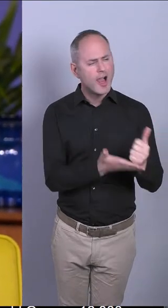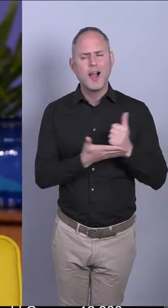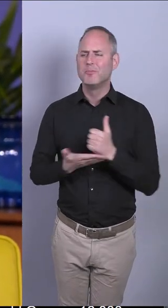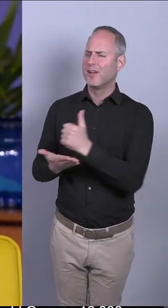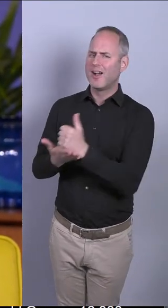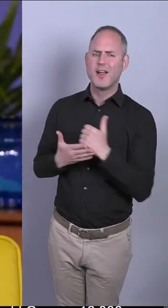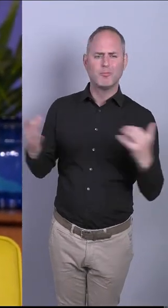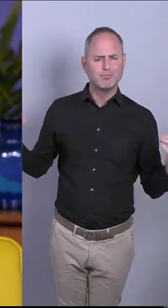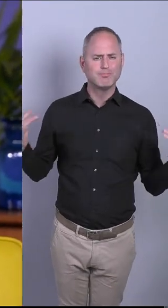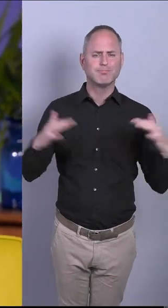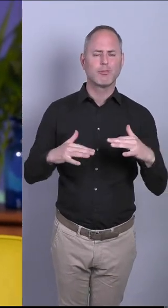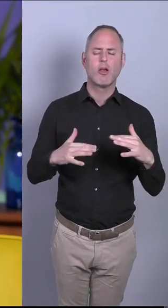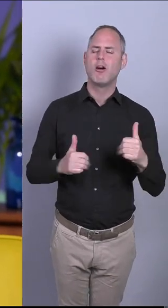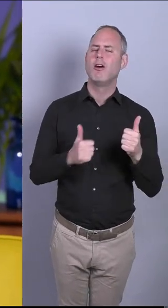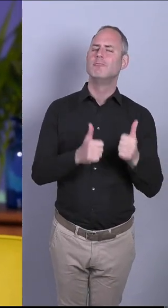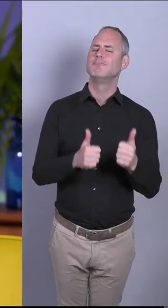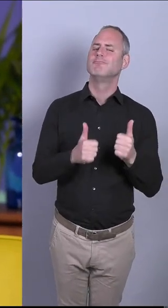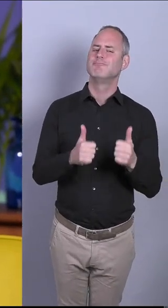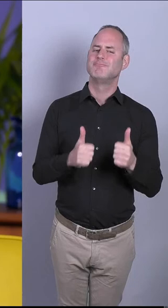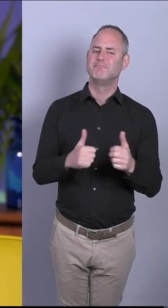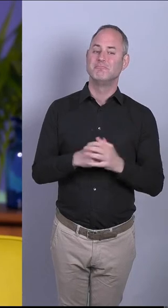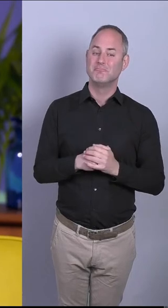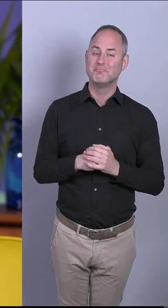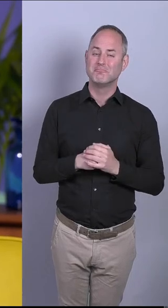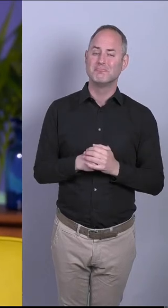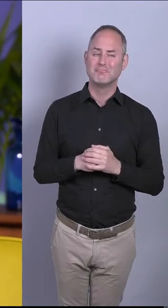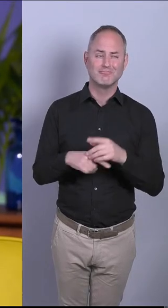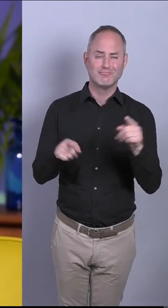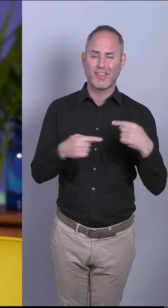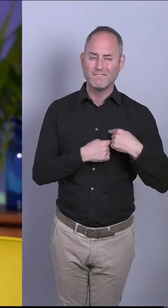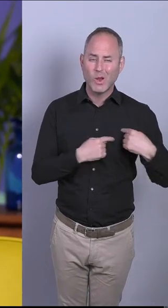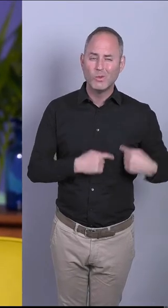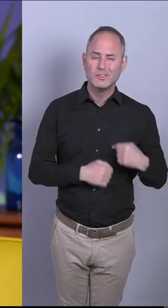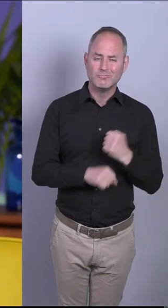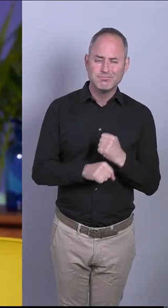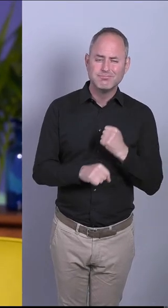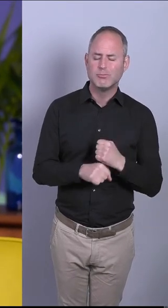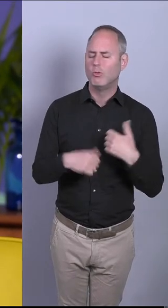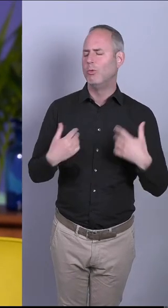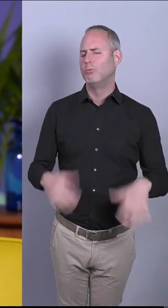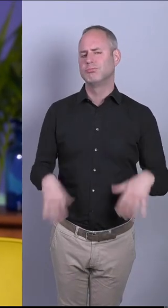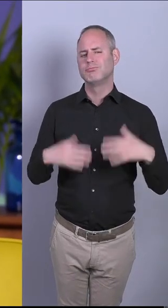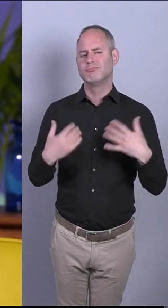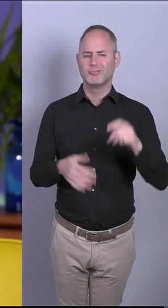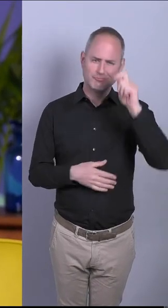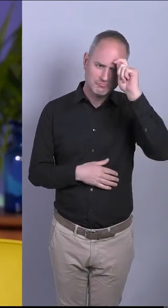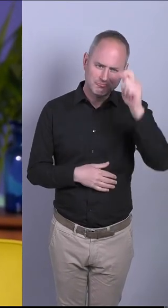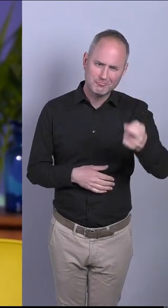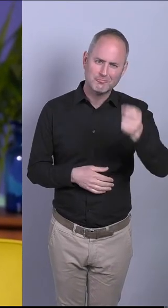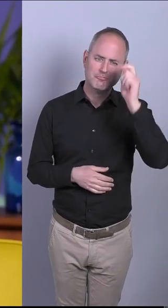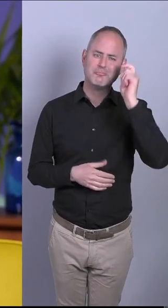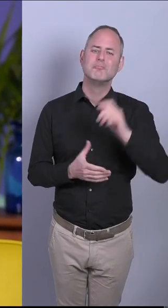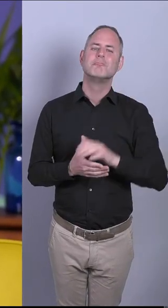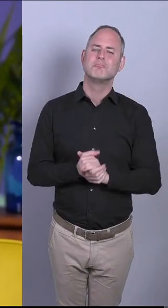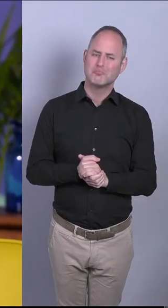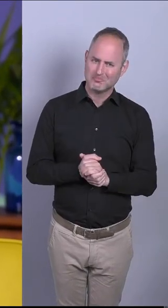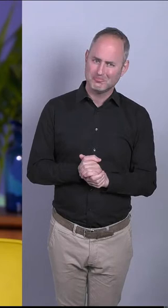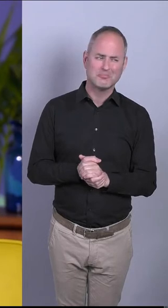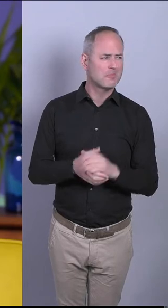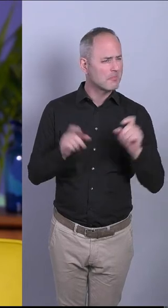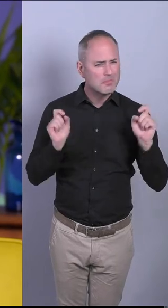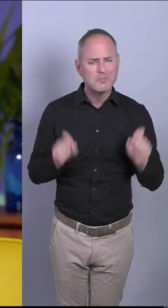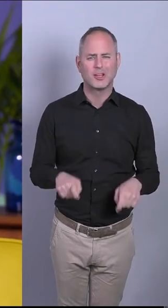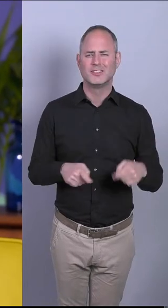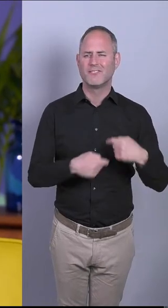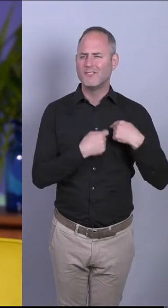supporting, volunteering and doing their best for the athletes. So the volunteers, apart of course from the athletes,